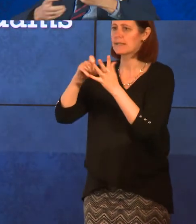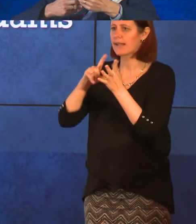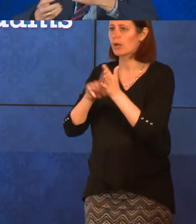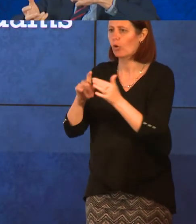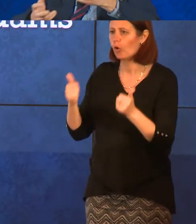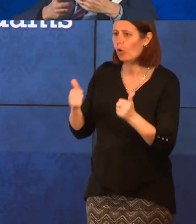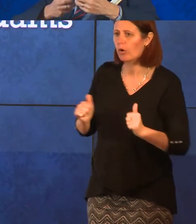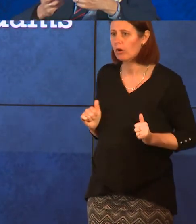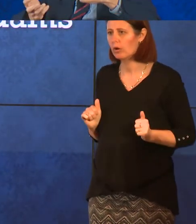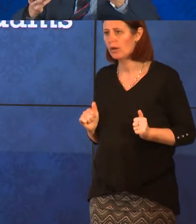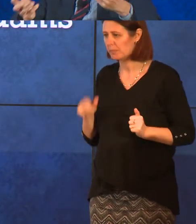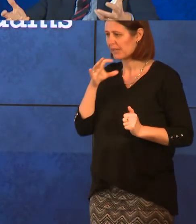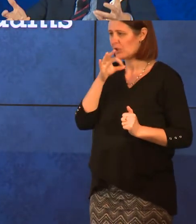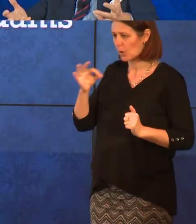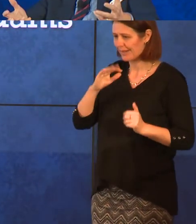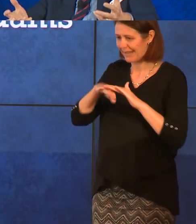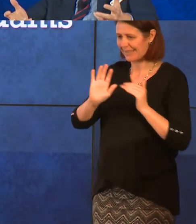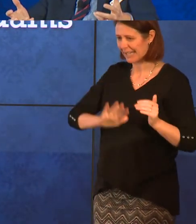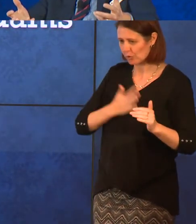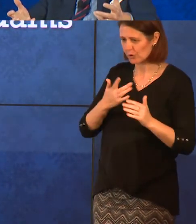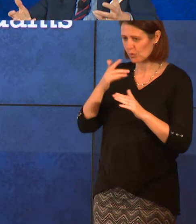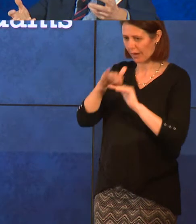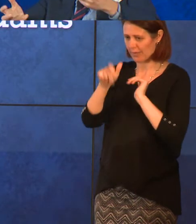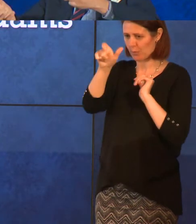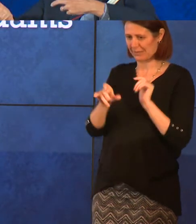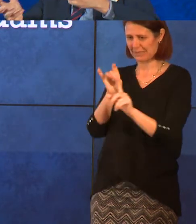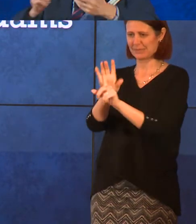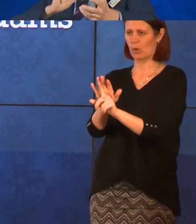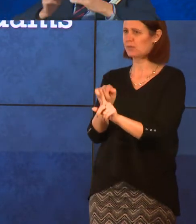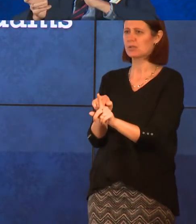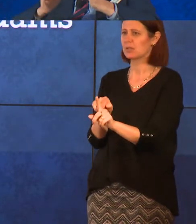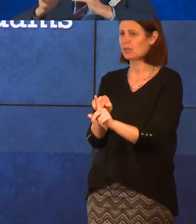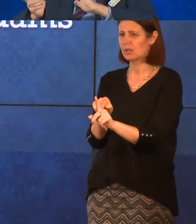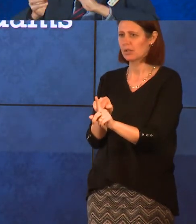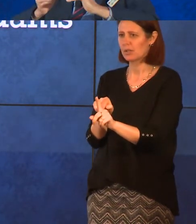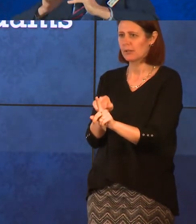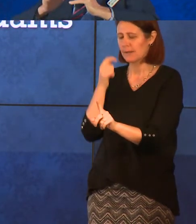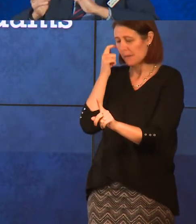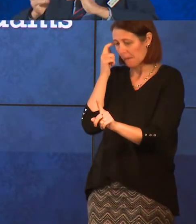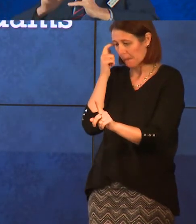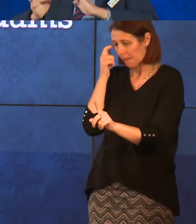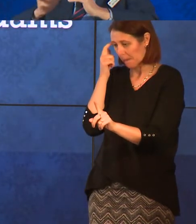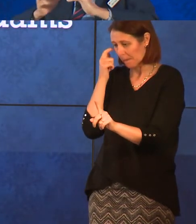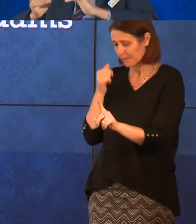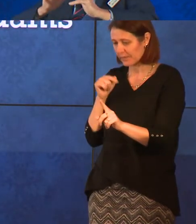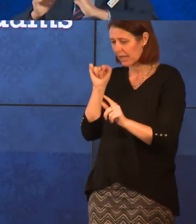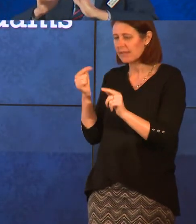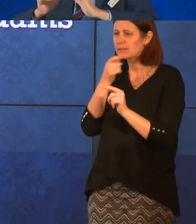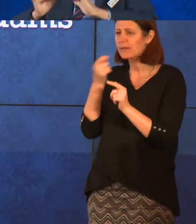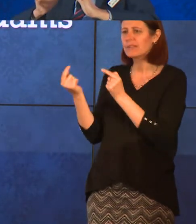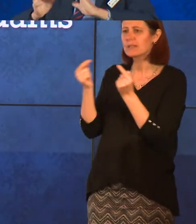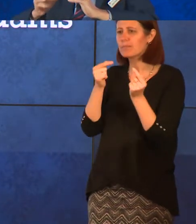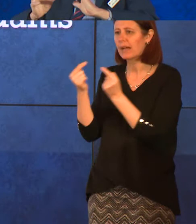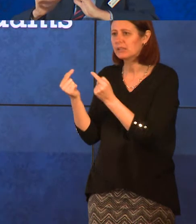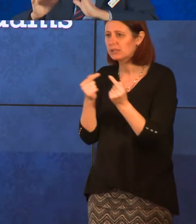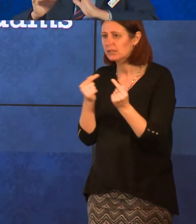not in the interest of the person themselves, and there's a kind of a good-natured debate about who knows